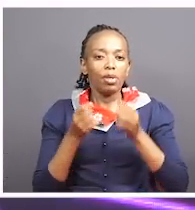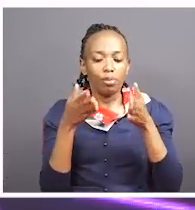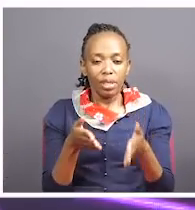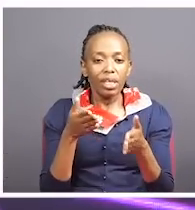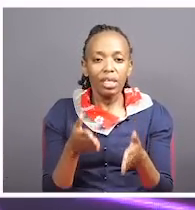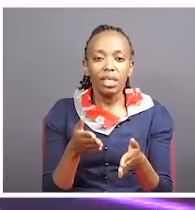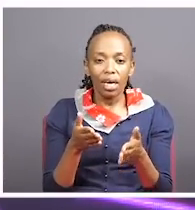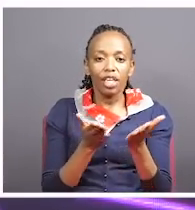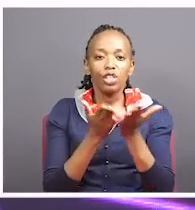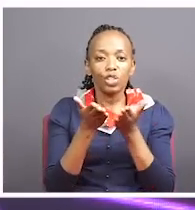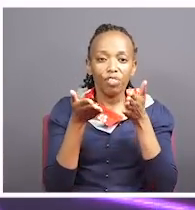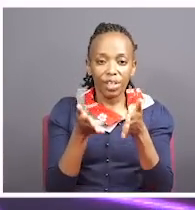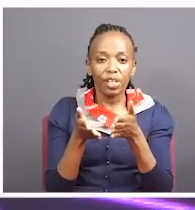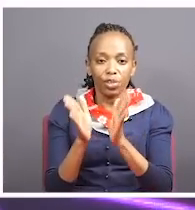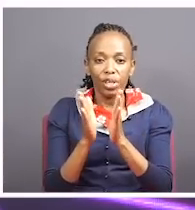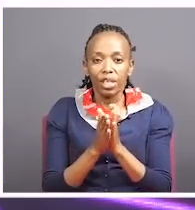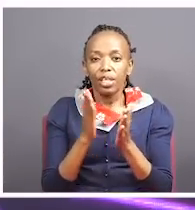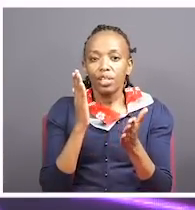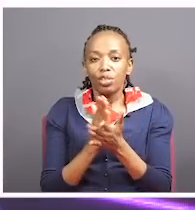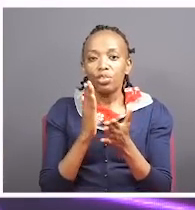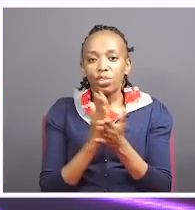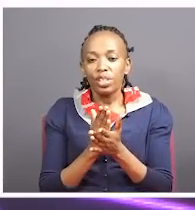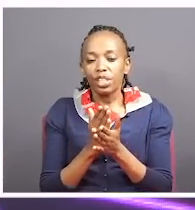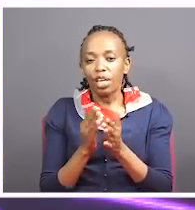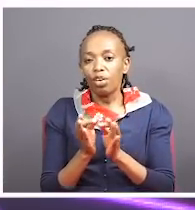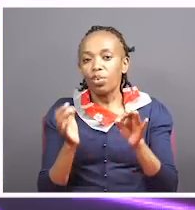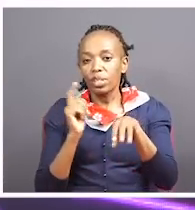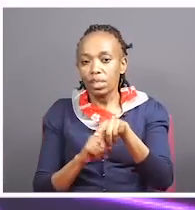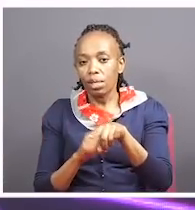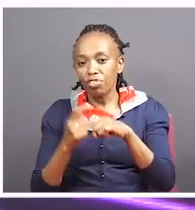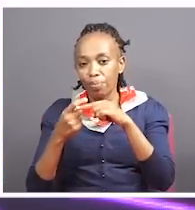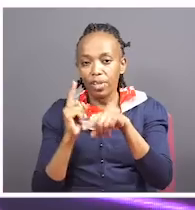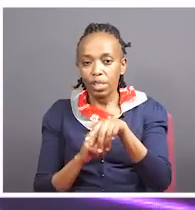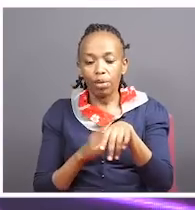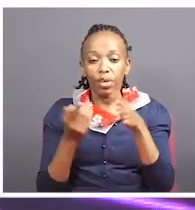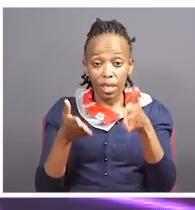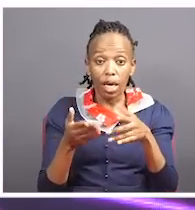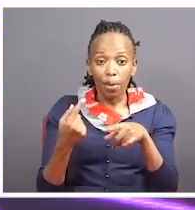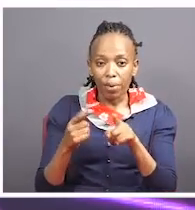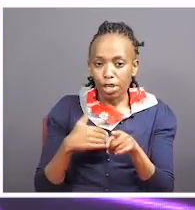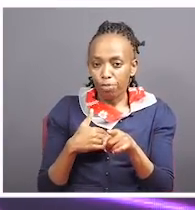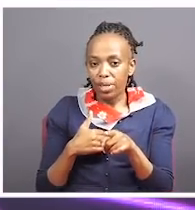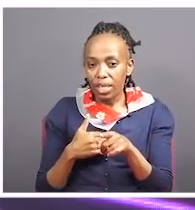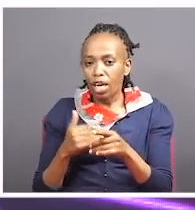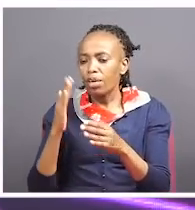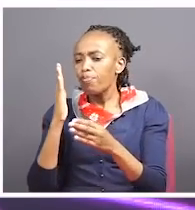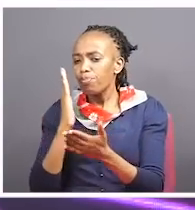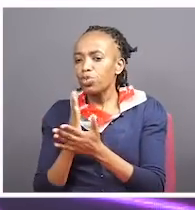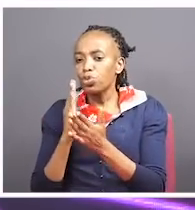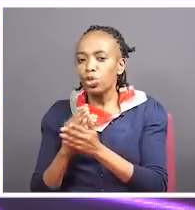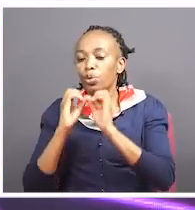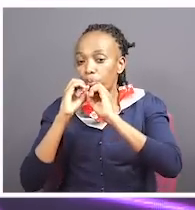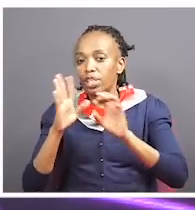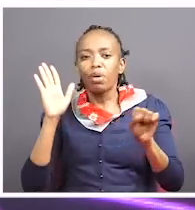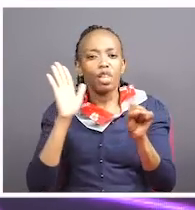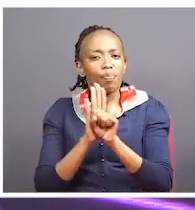to be here and to serve in this way. Indeed, it has been a while since I was at this pulpit, but I have been thoroughly blessed